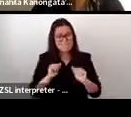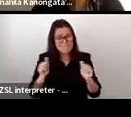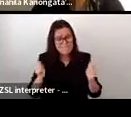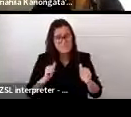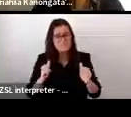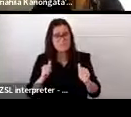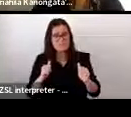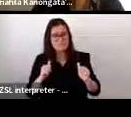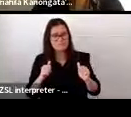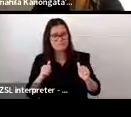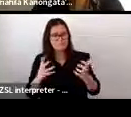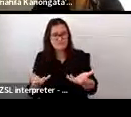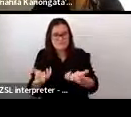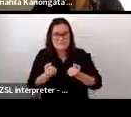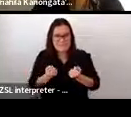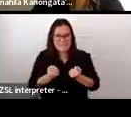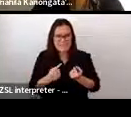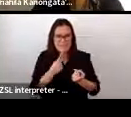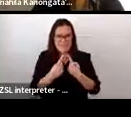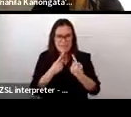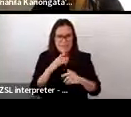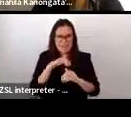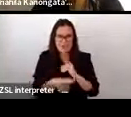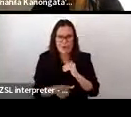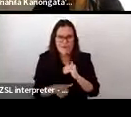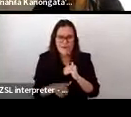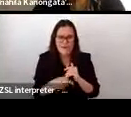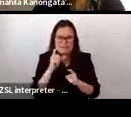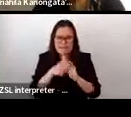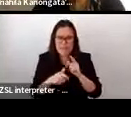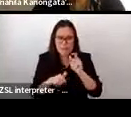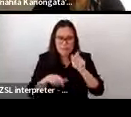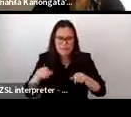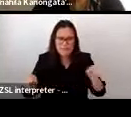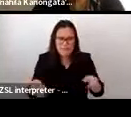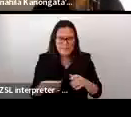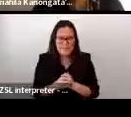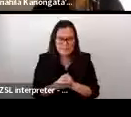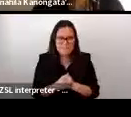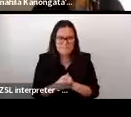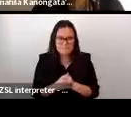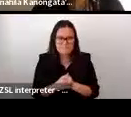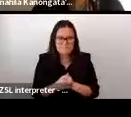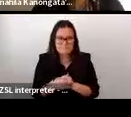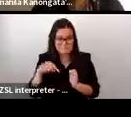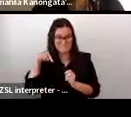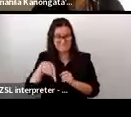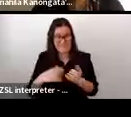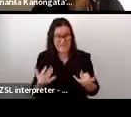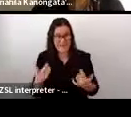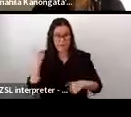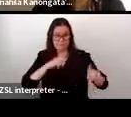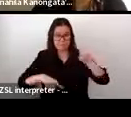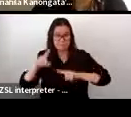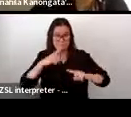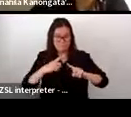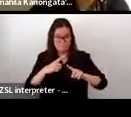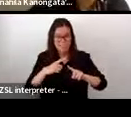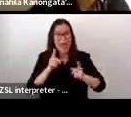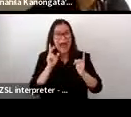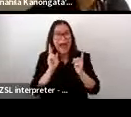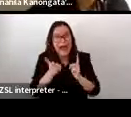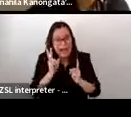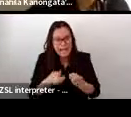was written. Your hearings are receiving that advice once again. I know the government has received